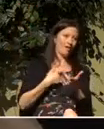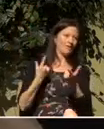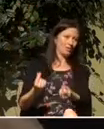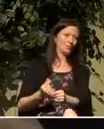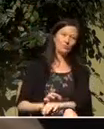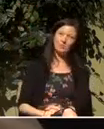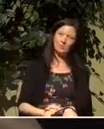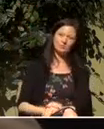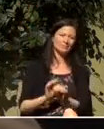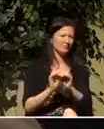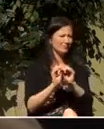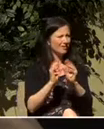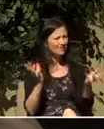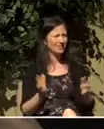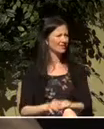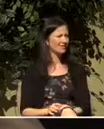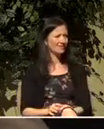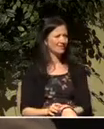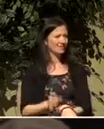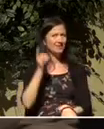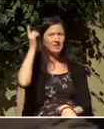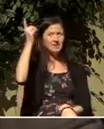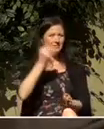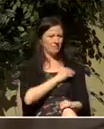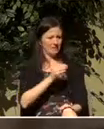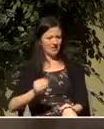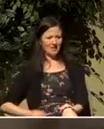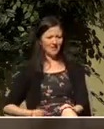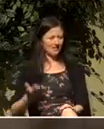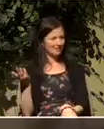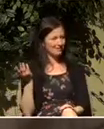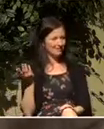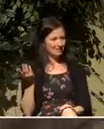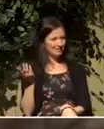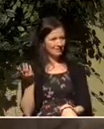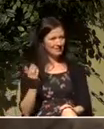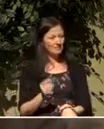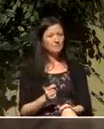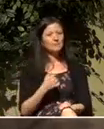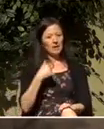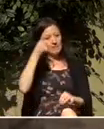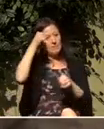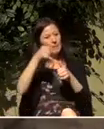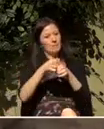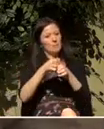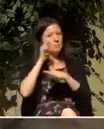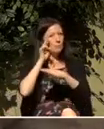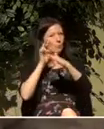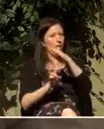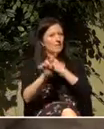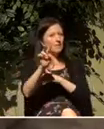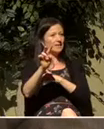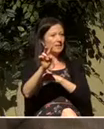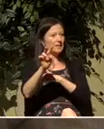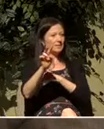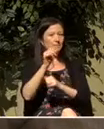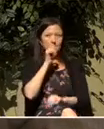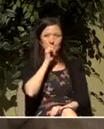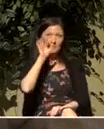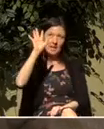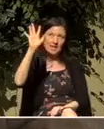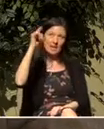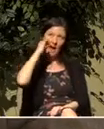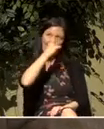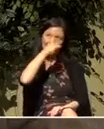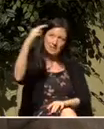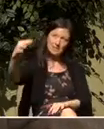Well, of course he did. He's Messiah. Then I remembered the prophecy. And his gaze met